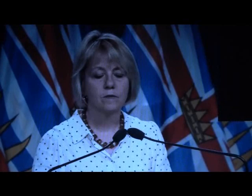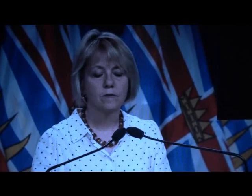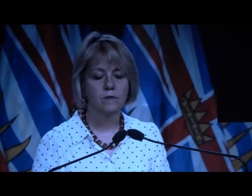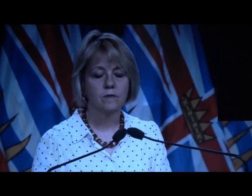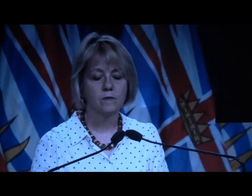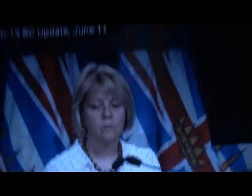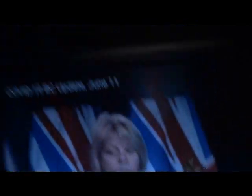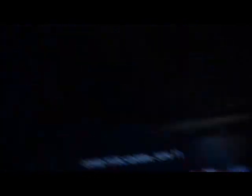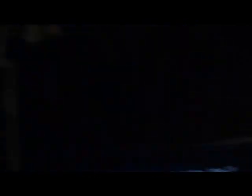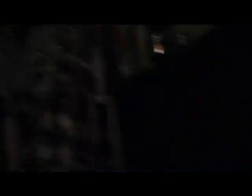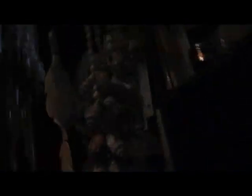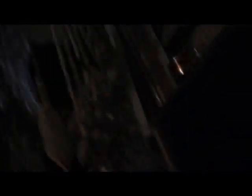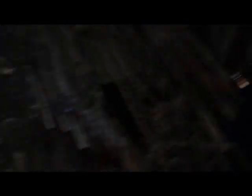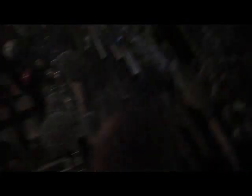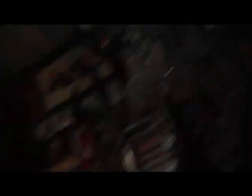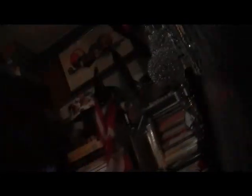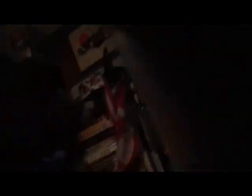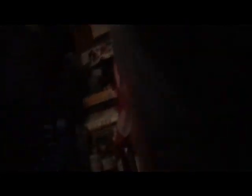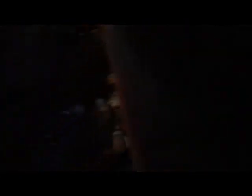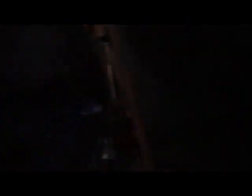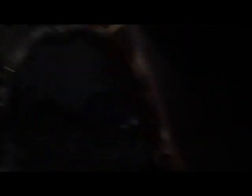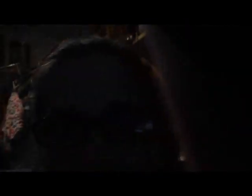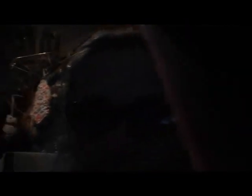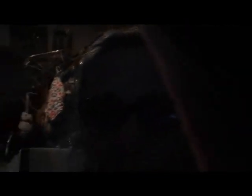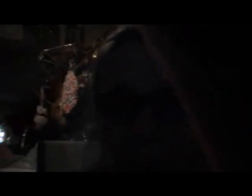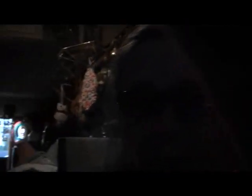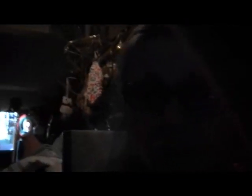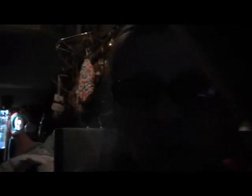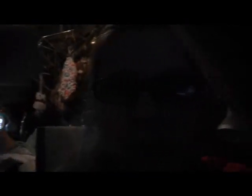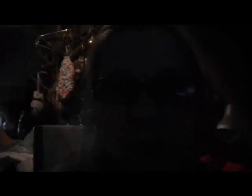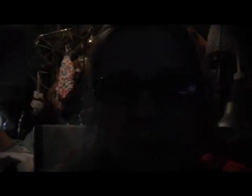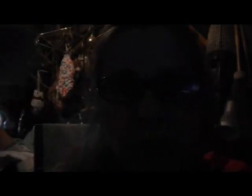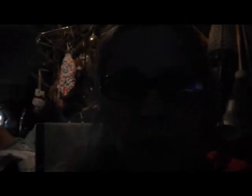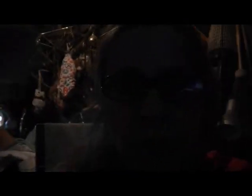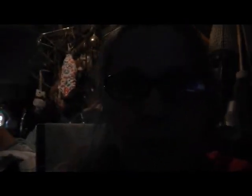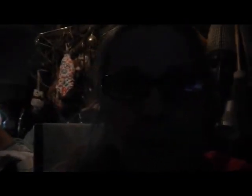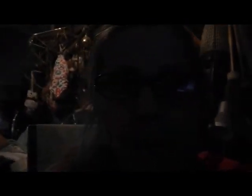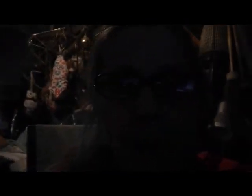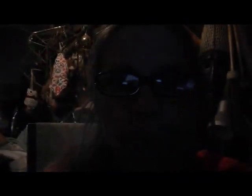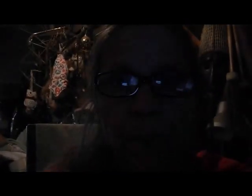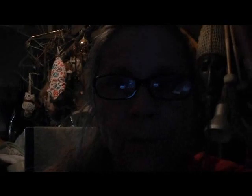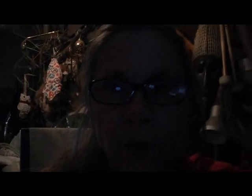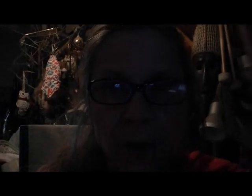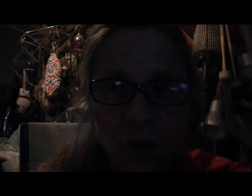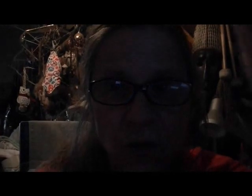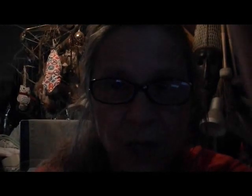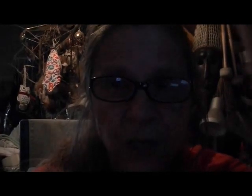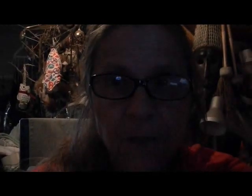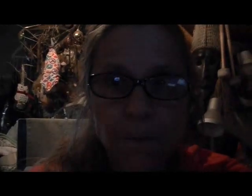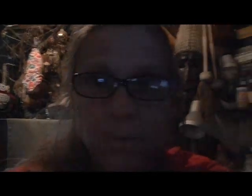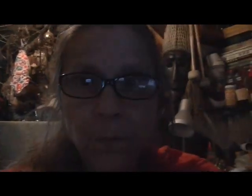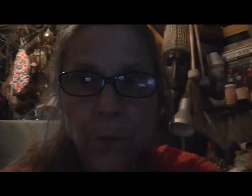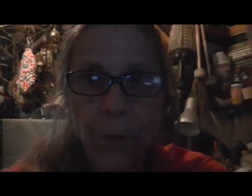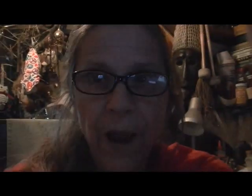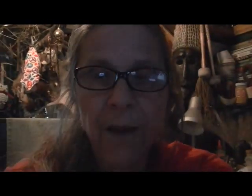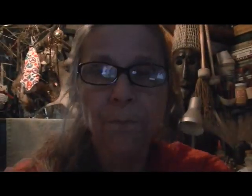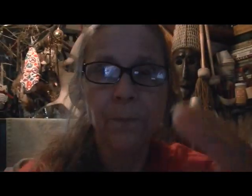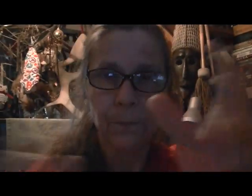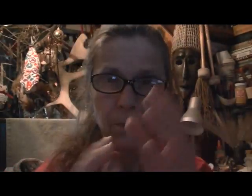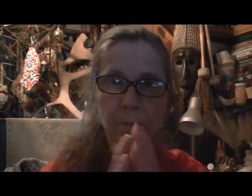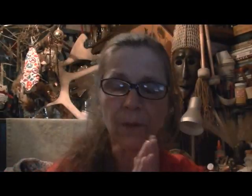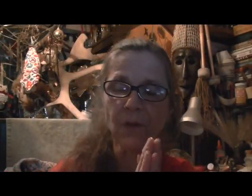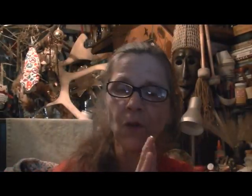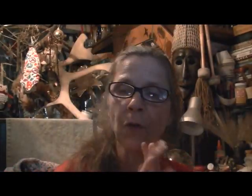No. What they did, people, is they sweeped everybody up off the fucking streets,